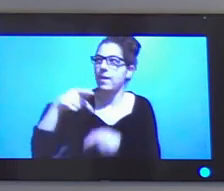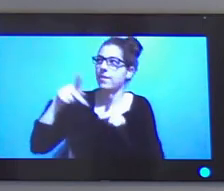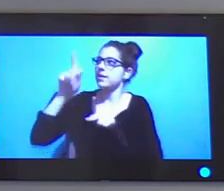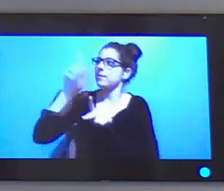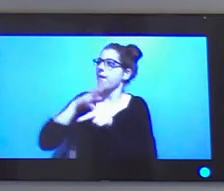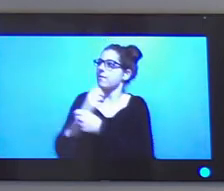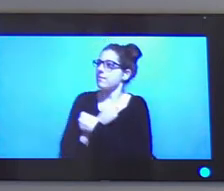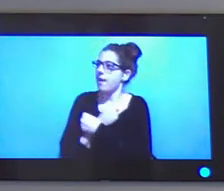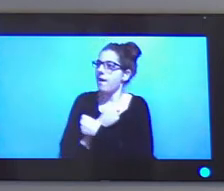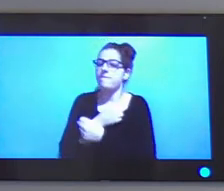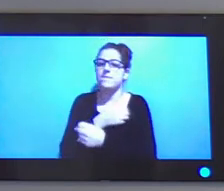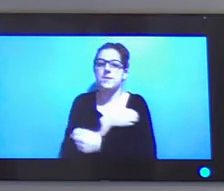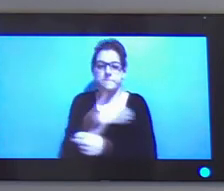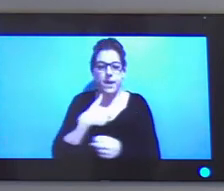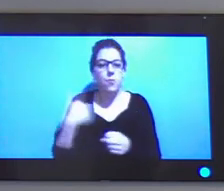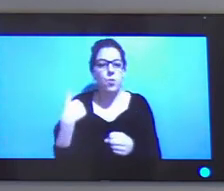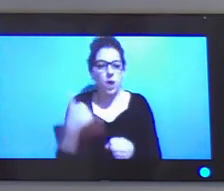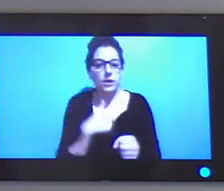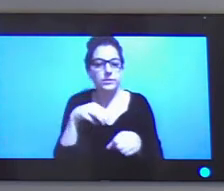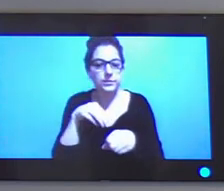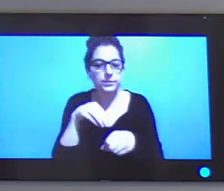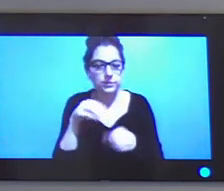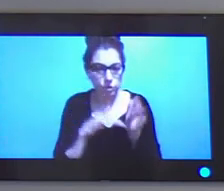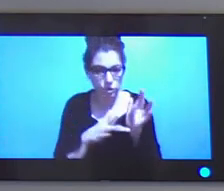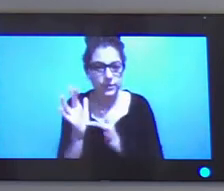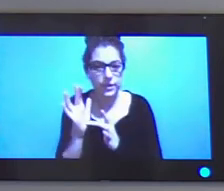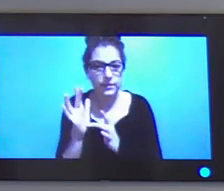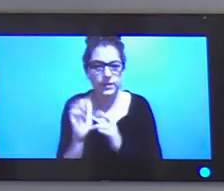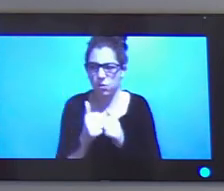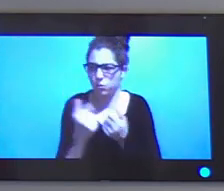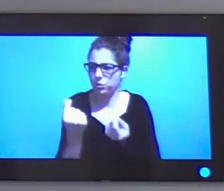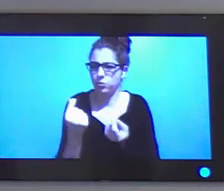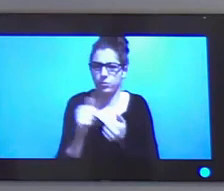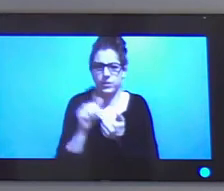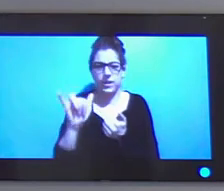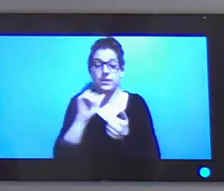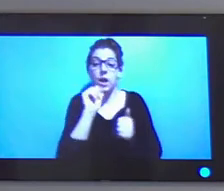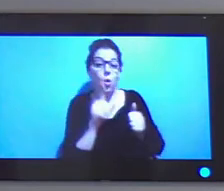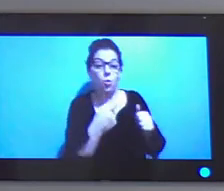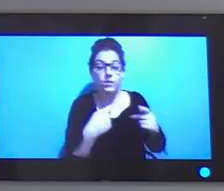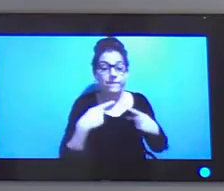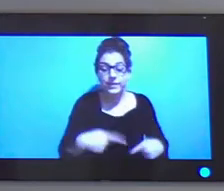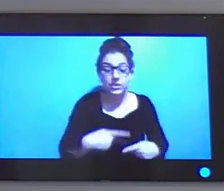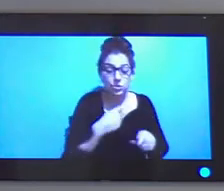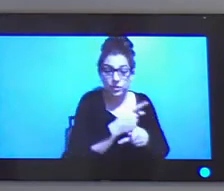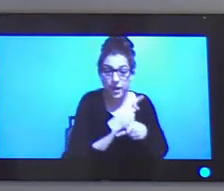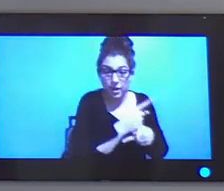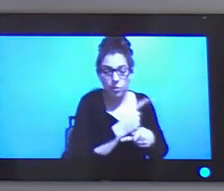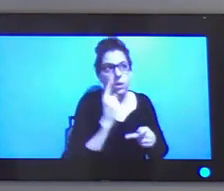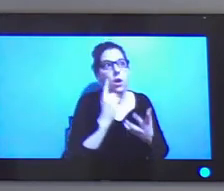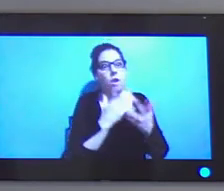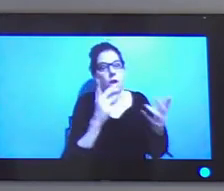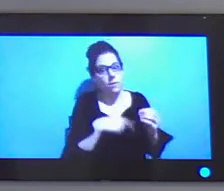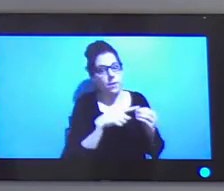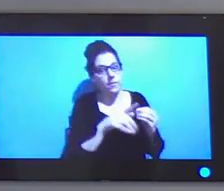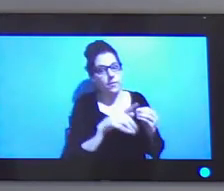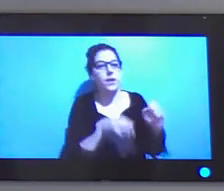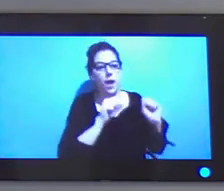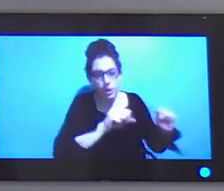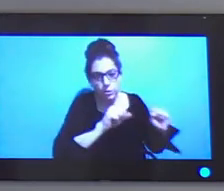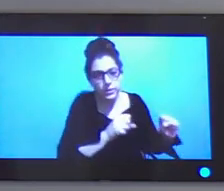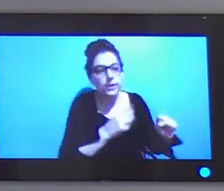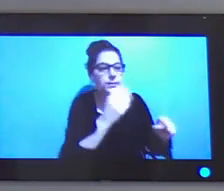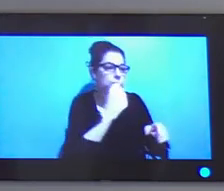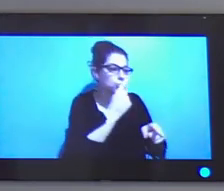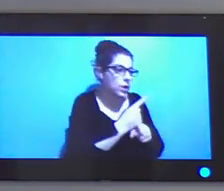empower us in Jesus? How are we doing not only with physical care? We hear a lot about that. Got the mask